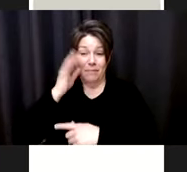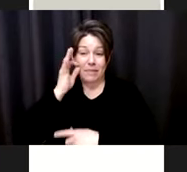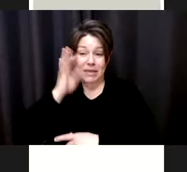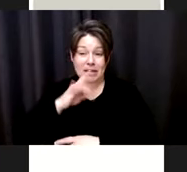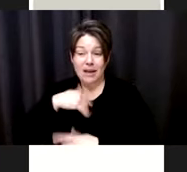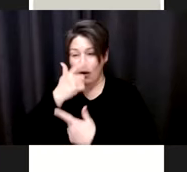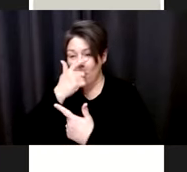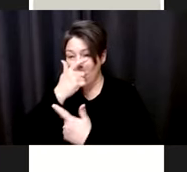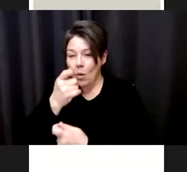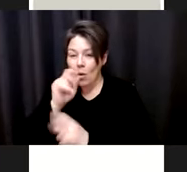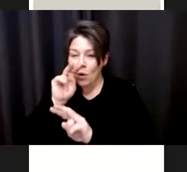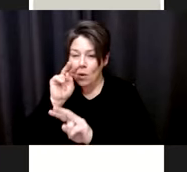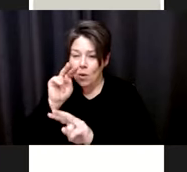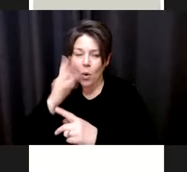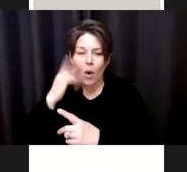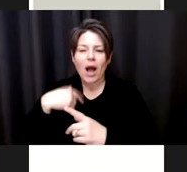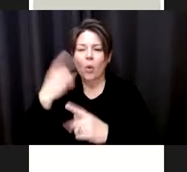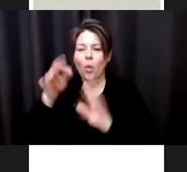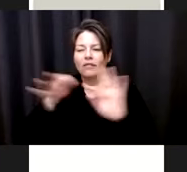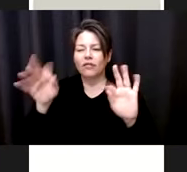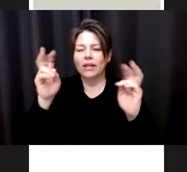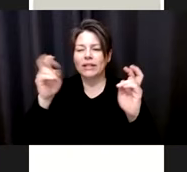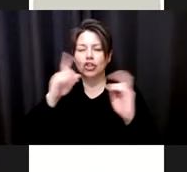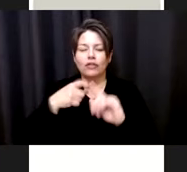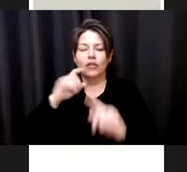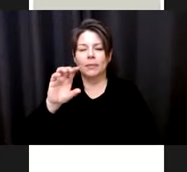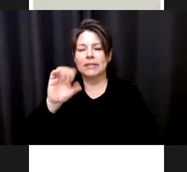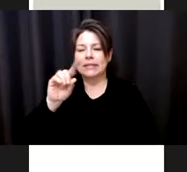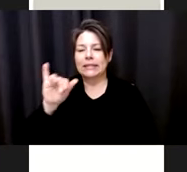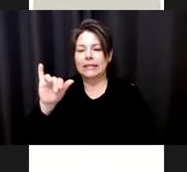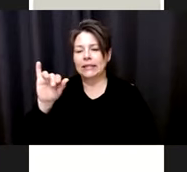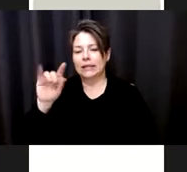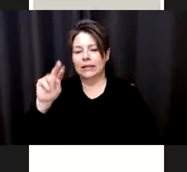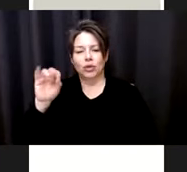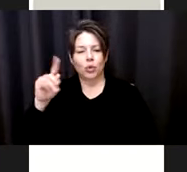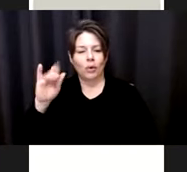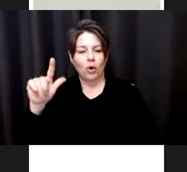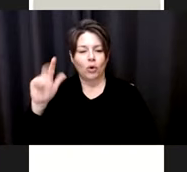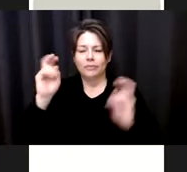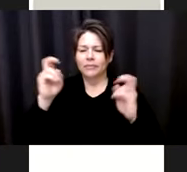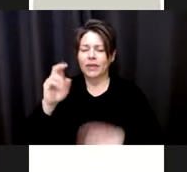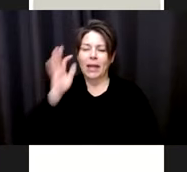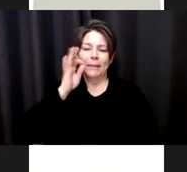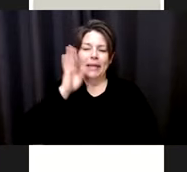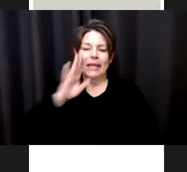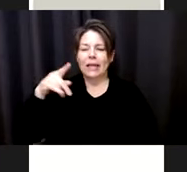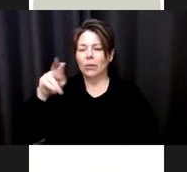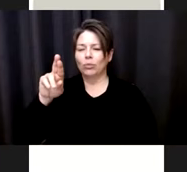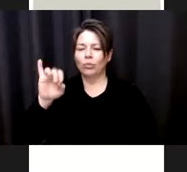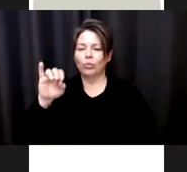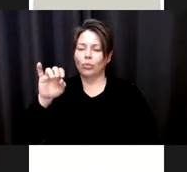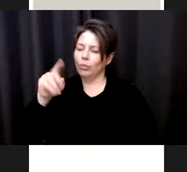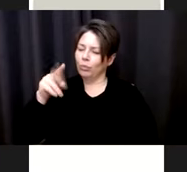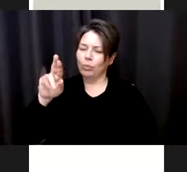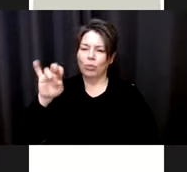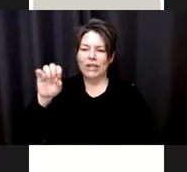phrase that I heard in a lecture by Sabina Teubel, bee priestesses. And I